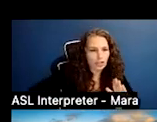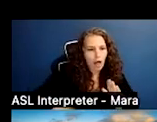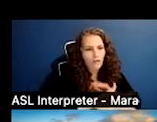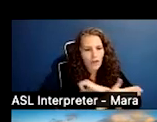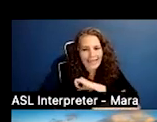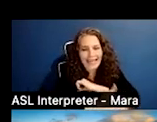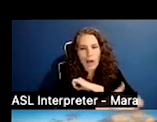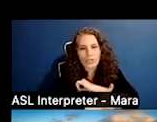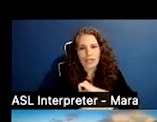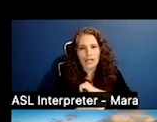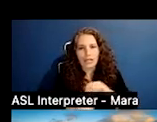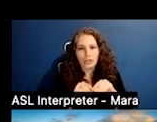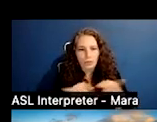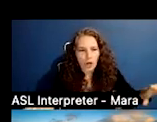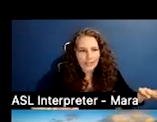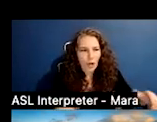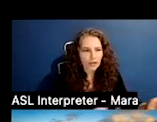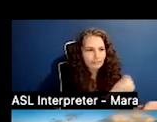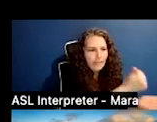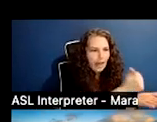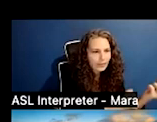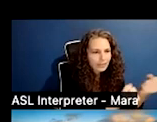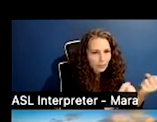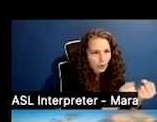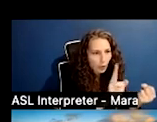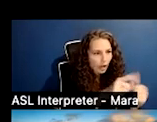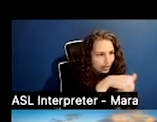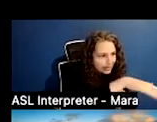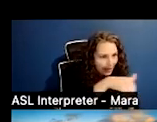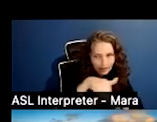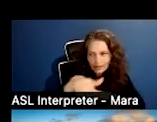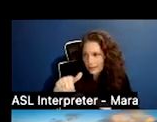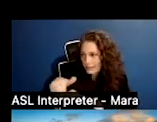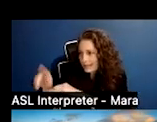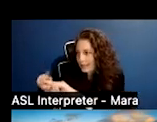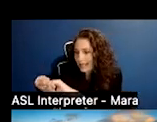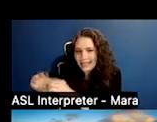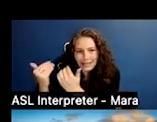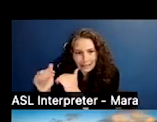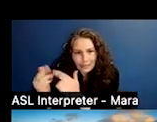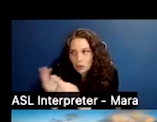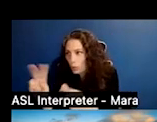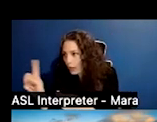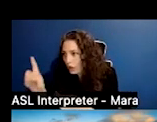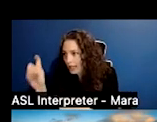parse out and triage where we're going to send limited resources to be most effective. Next slide.